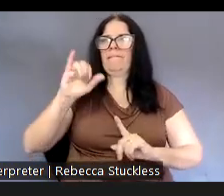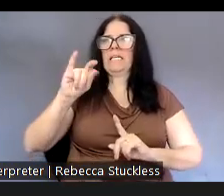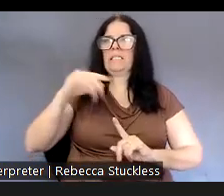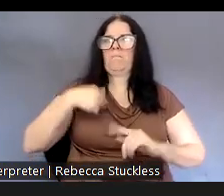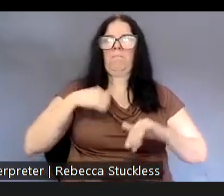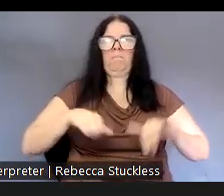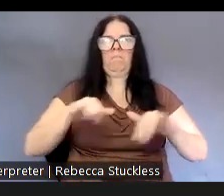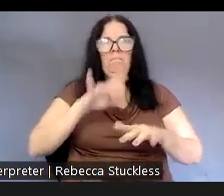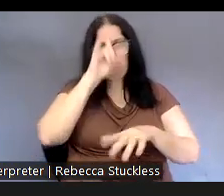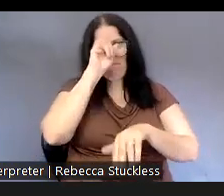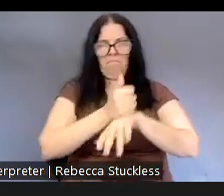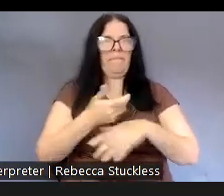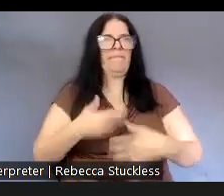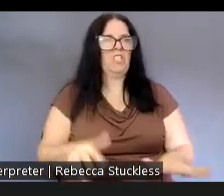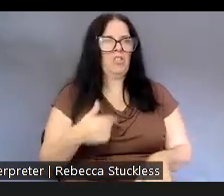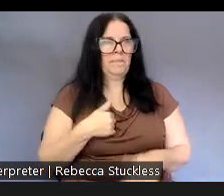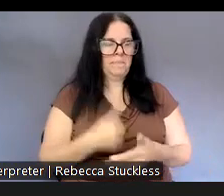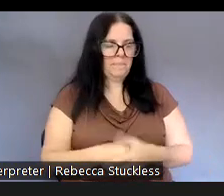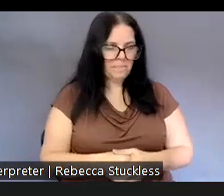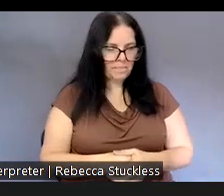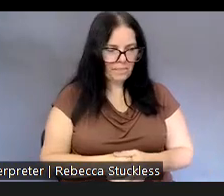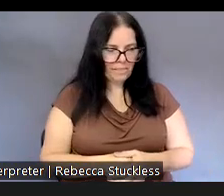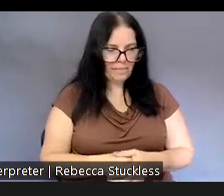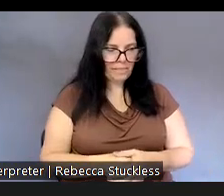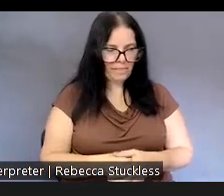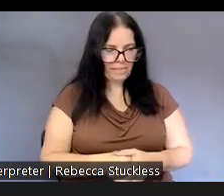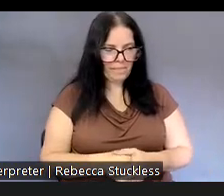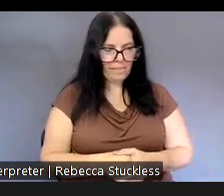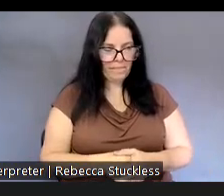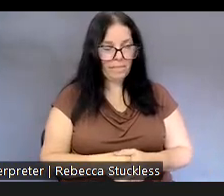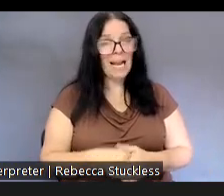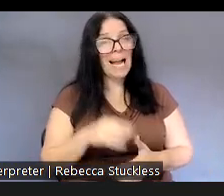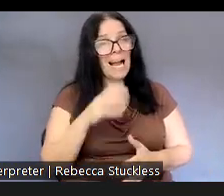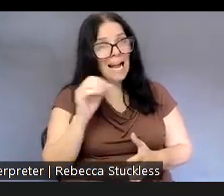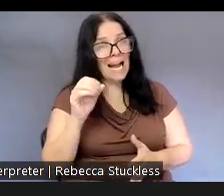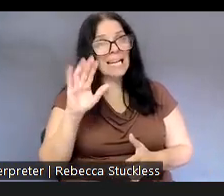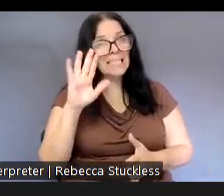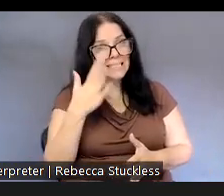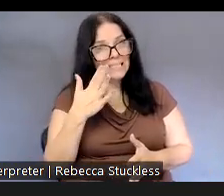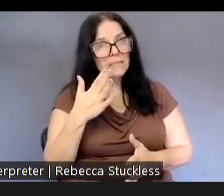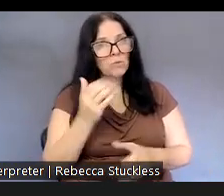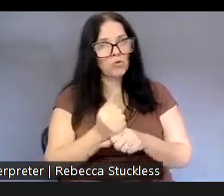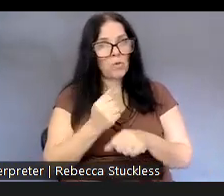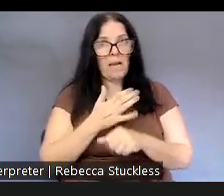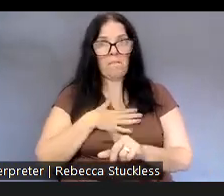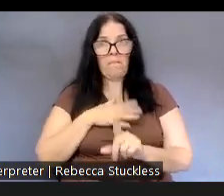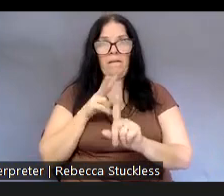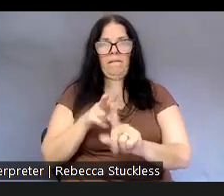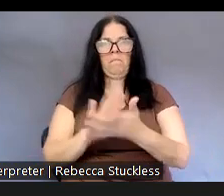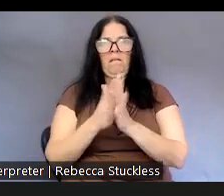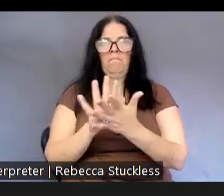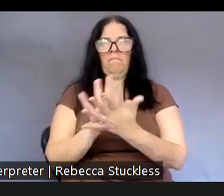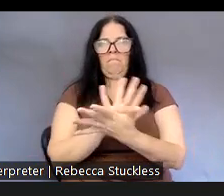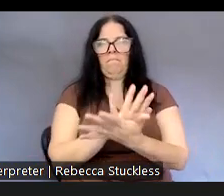And it does indeed appear to foster cognitive distortions. By